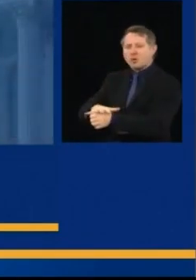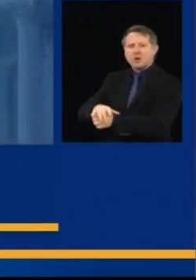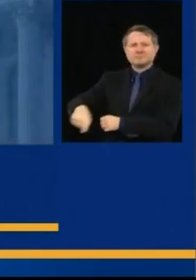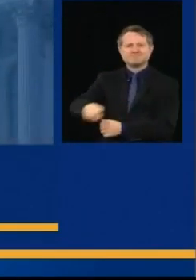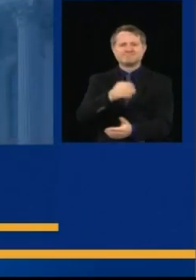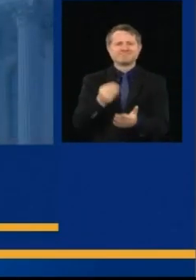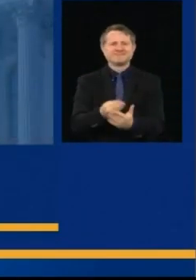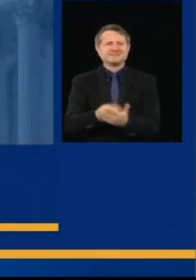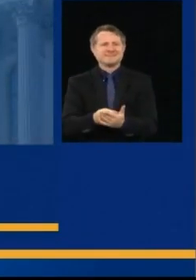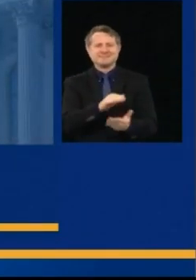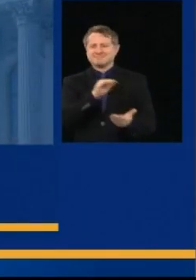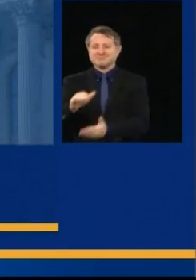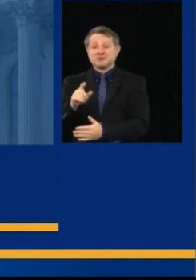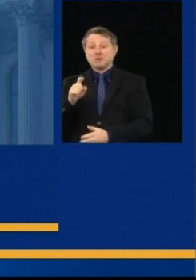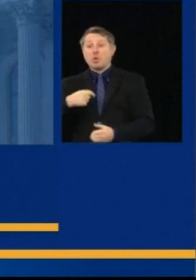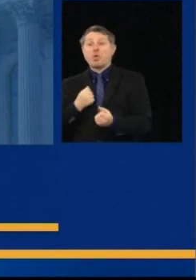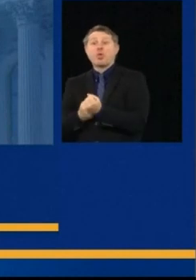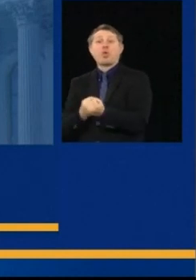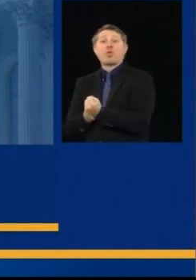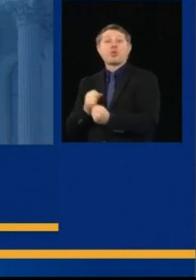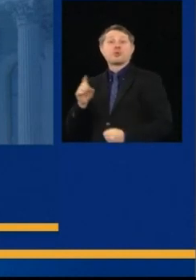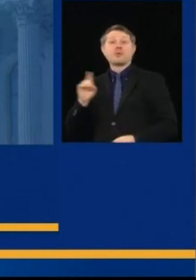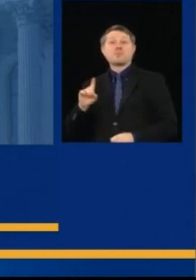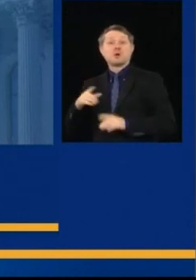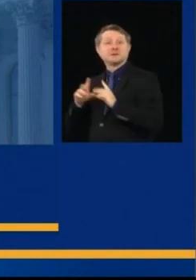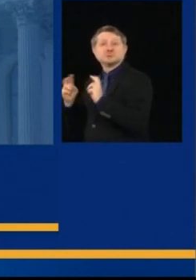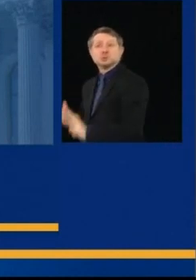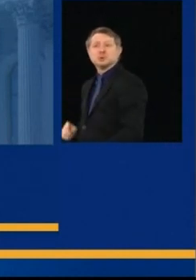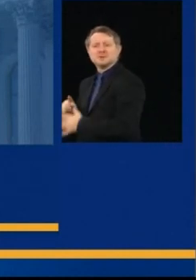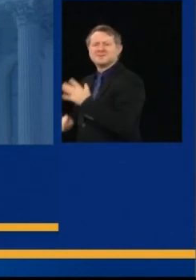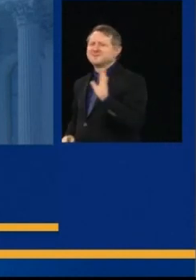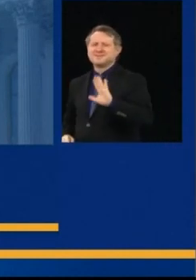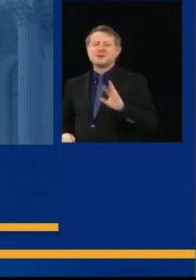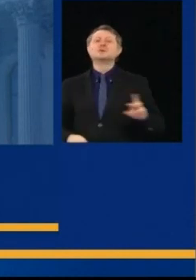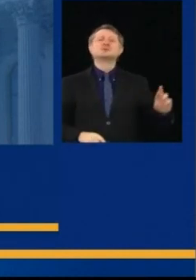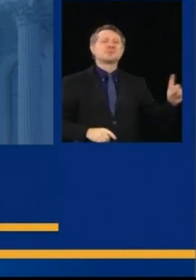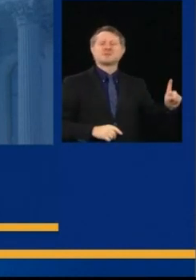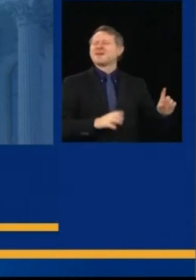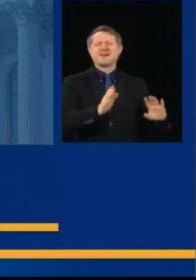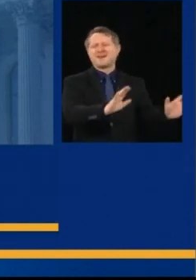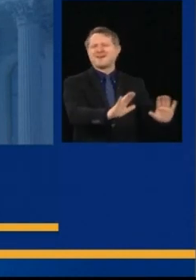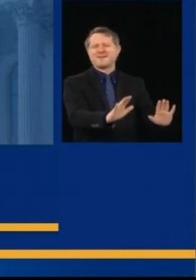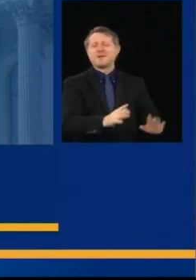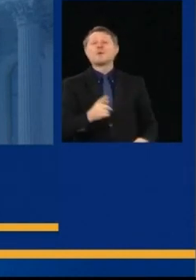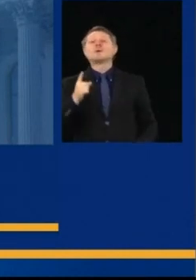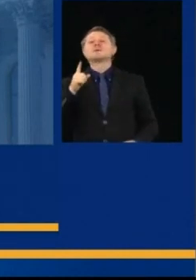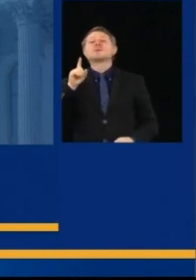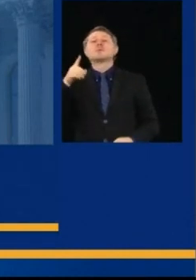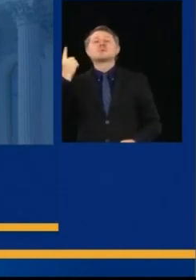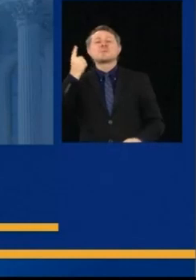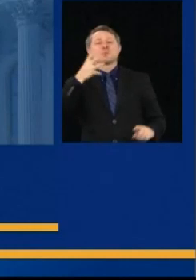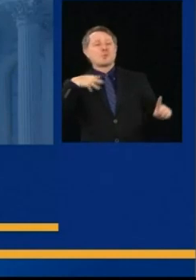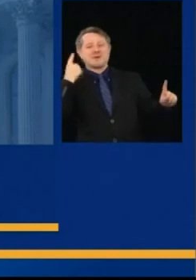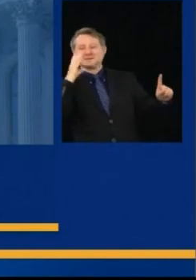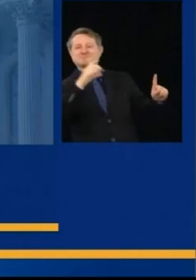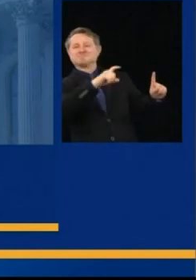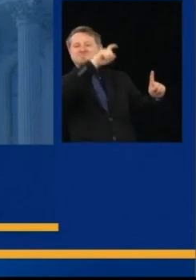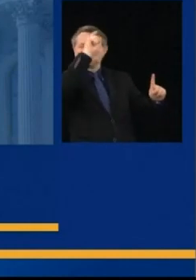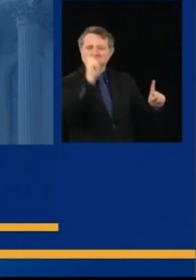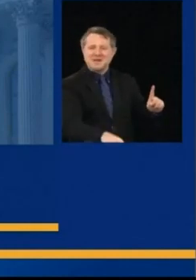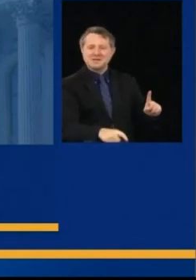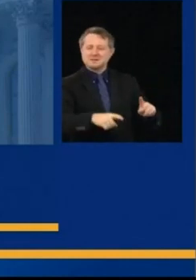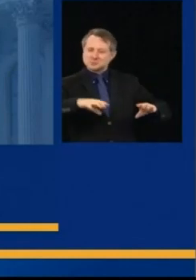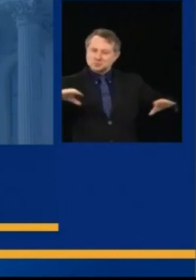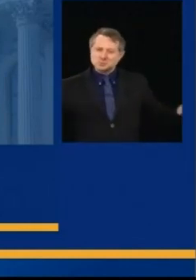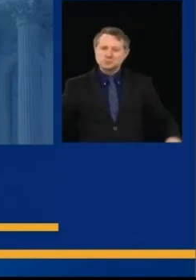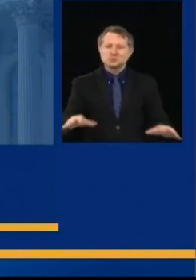partisan issue. Something else that Washington has to do, which is very important. Special